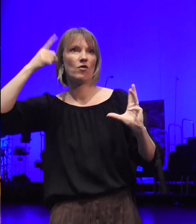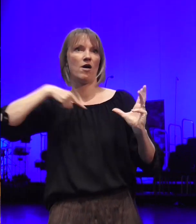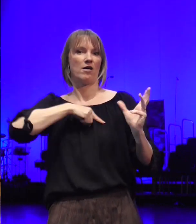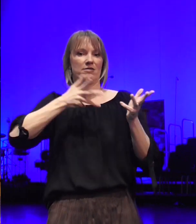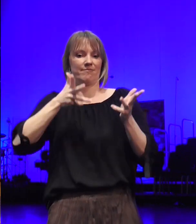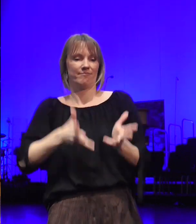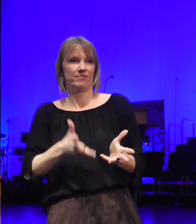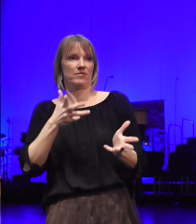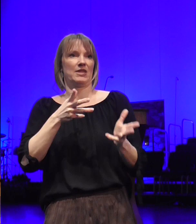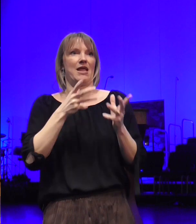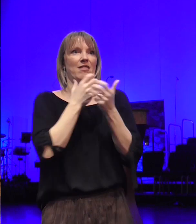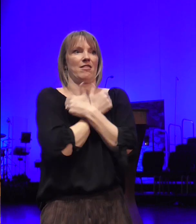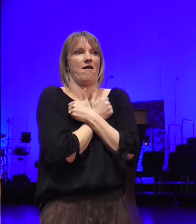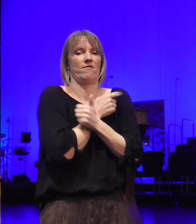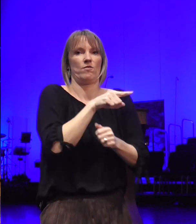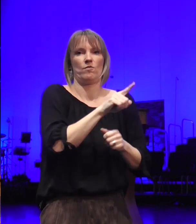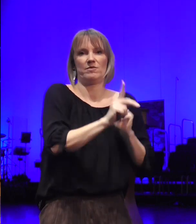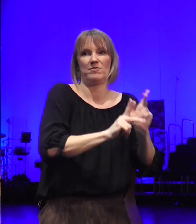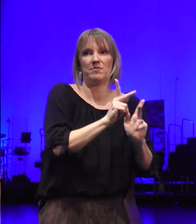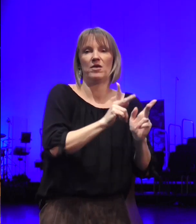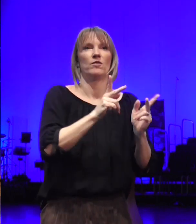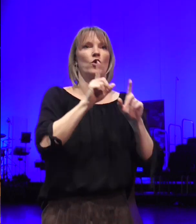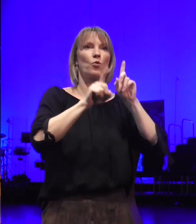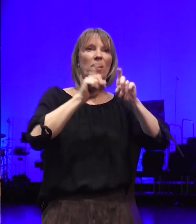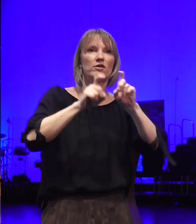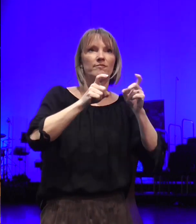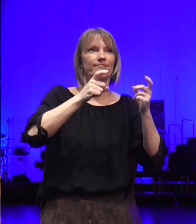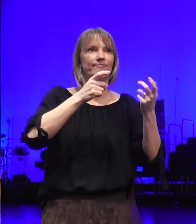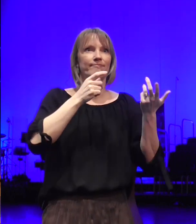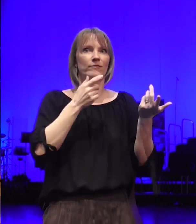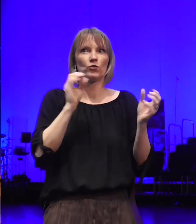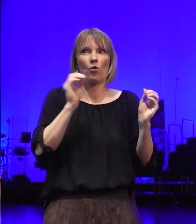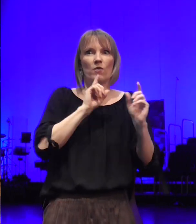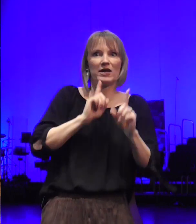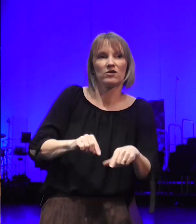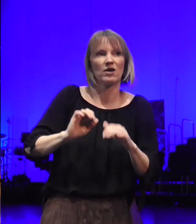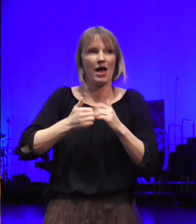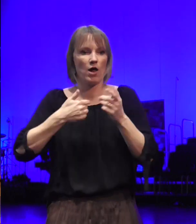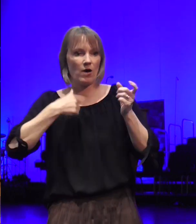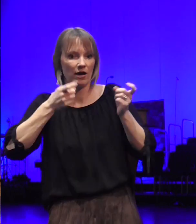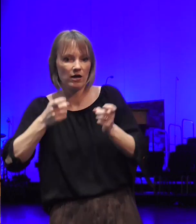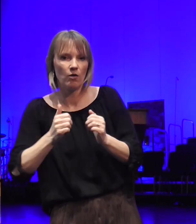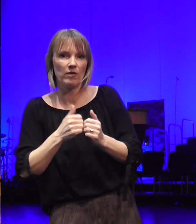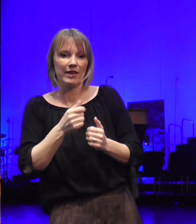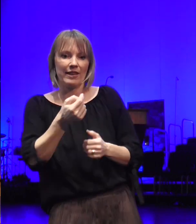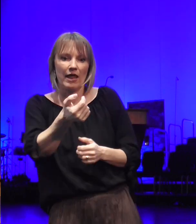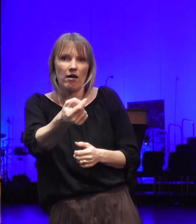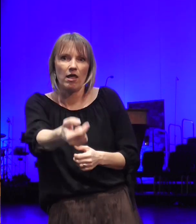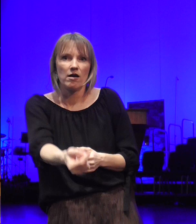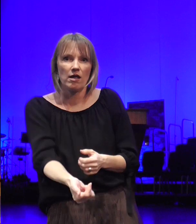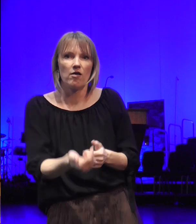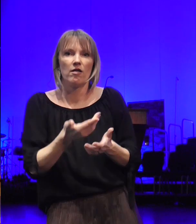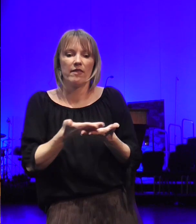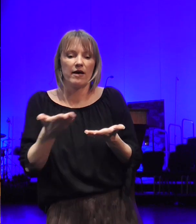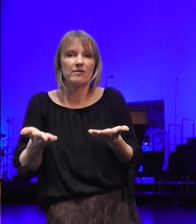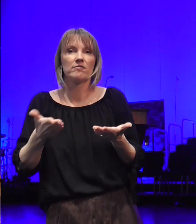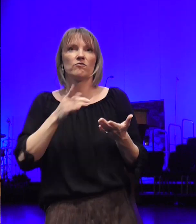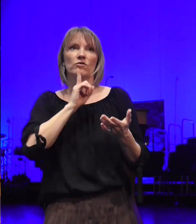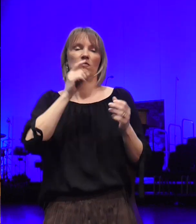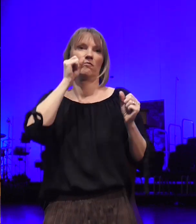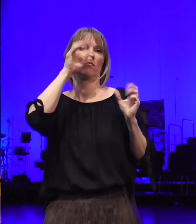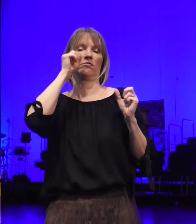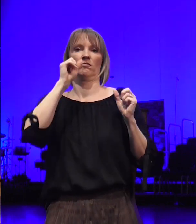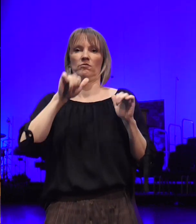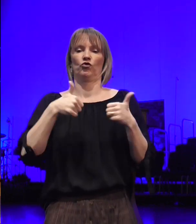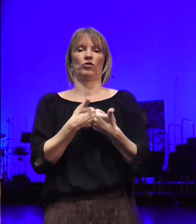who love those people, and the unanswered questions, and how do I deal with the littlest things. It was amazing how